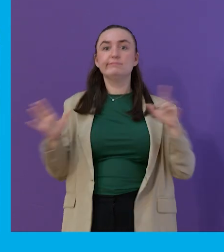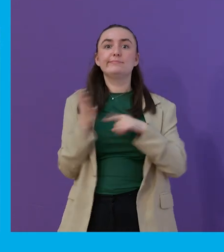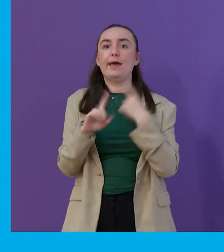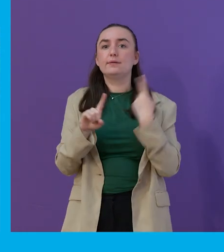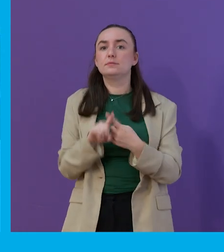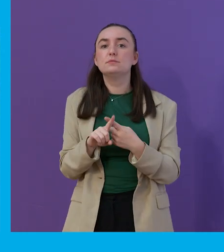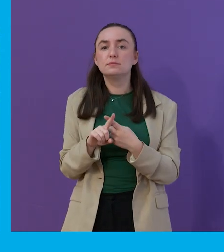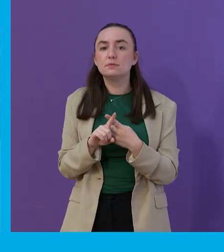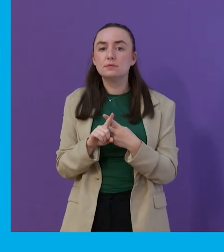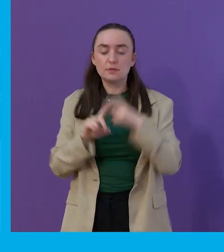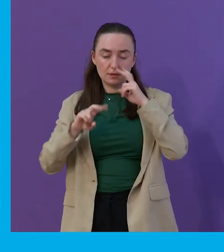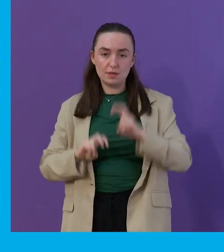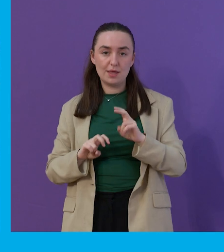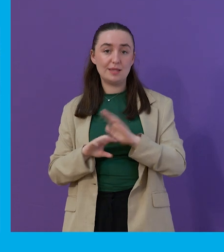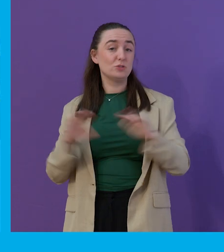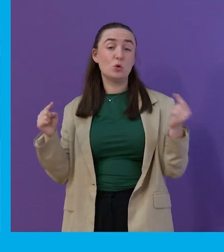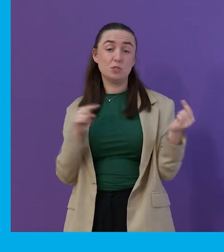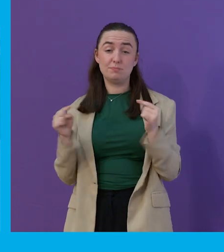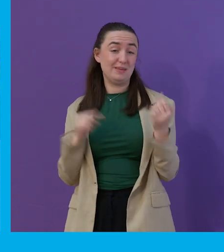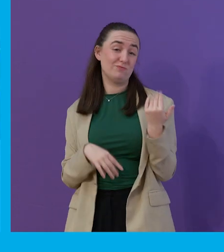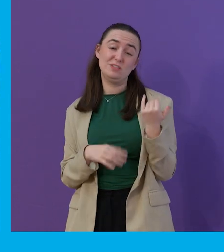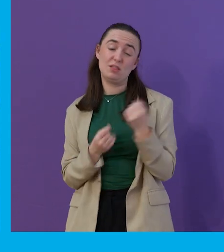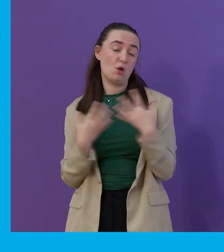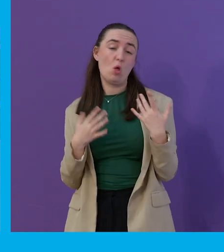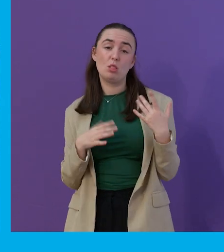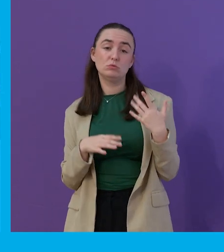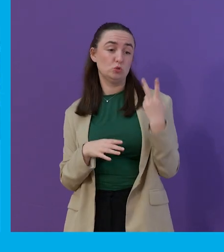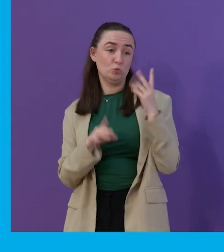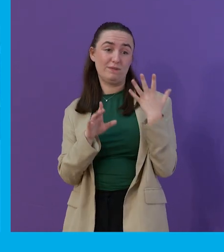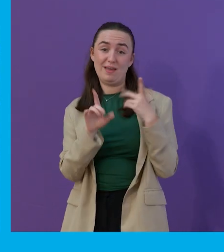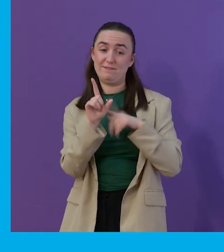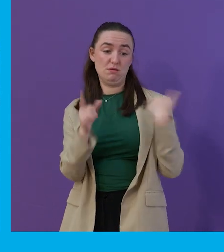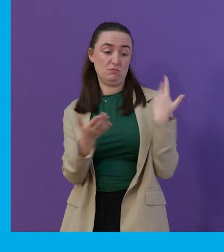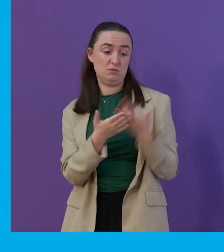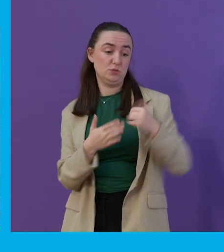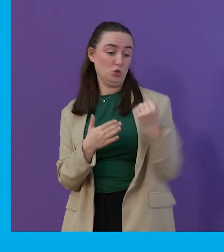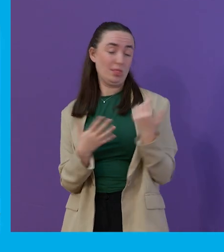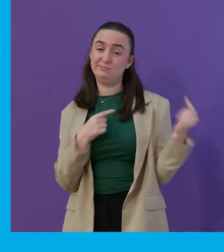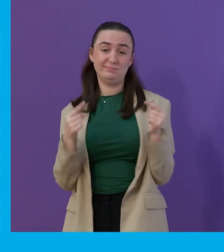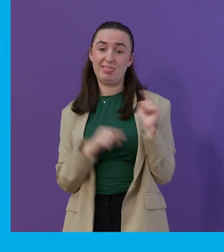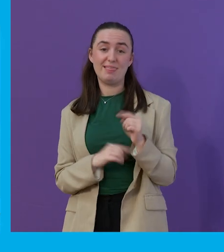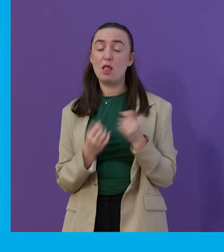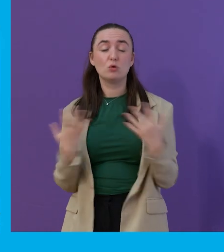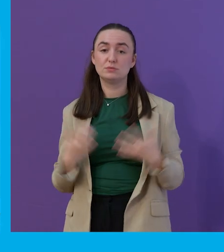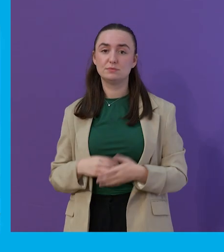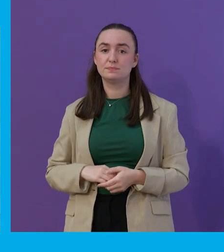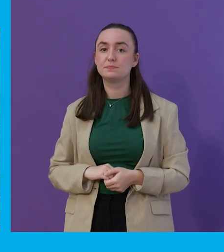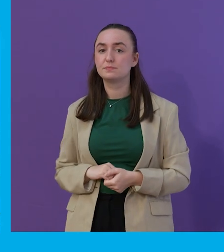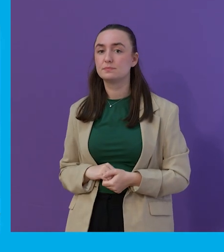And again, that's not a debate we've had much of in Scotland in the last 25 years. Okay, great. So there's a cue for something